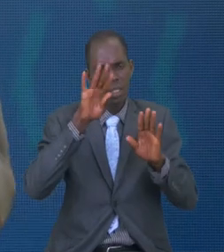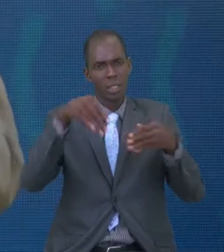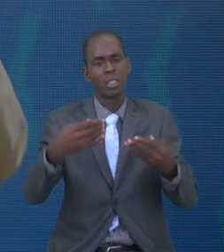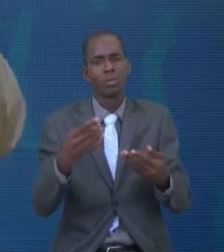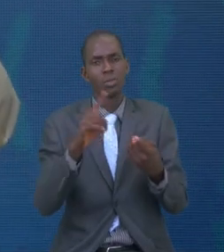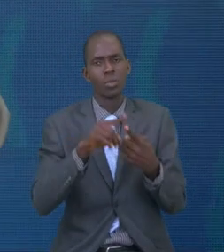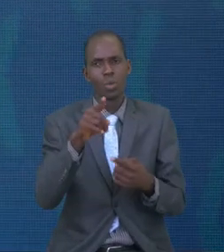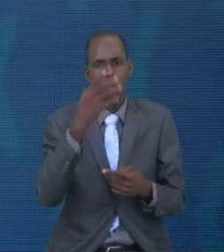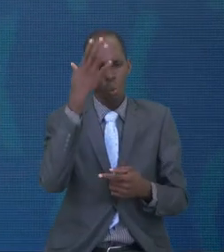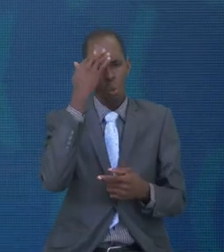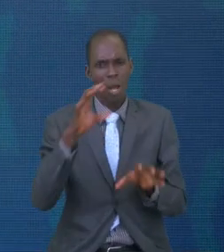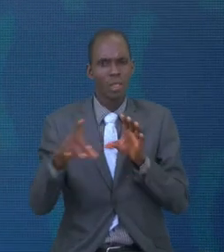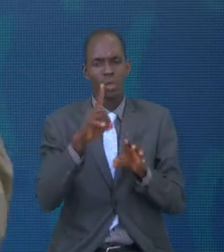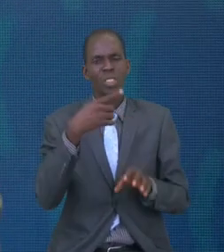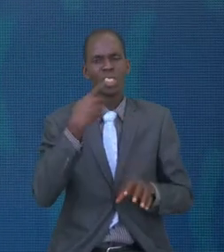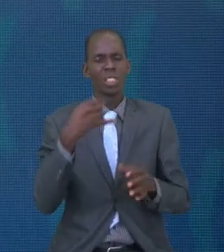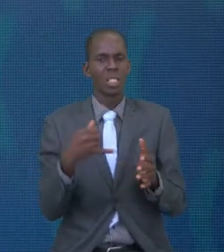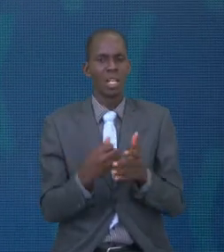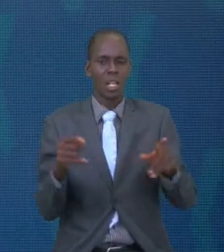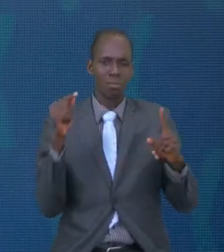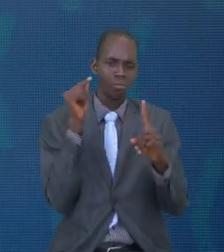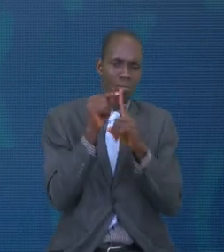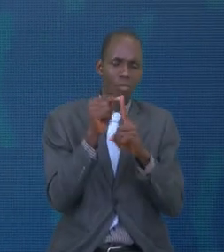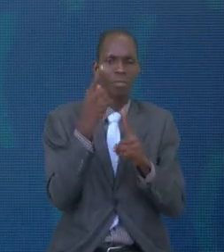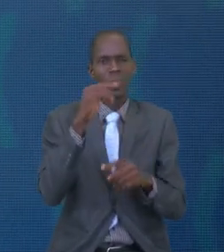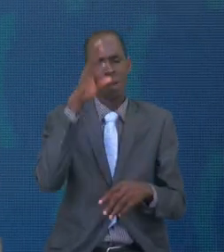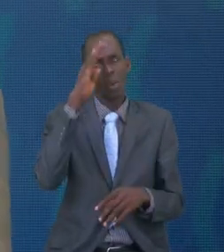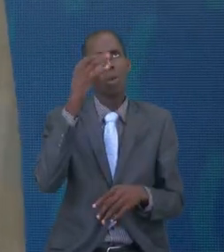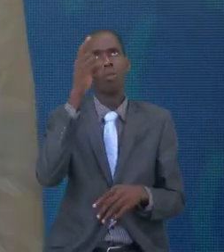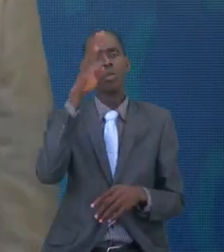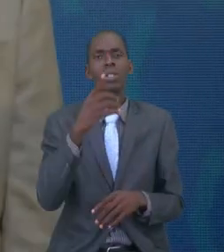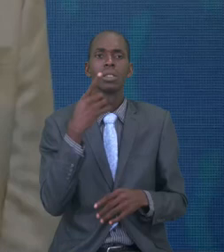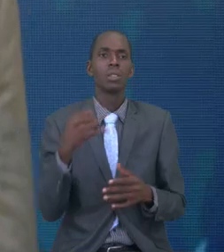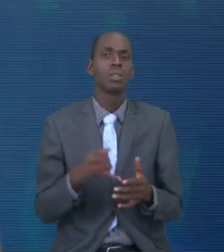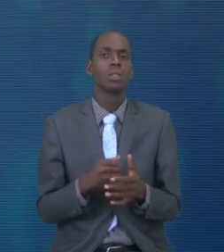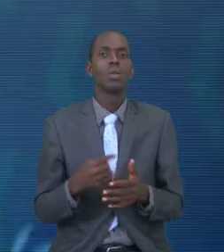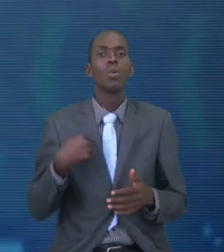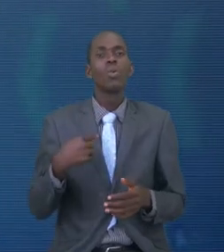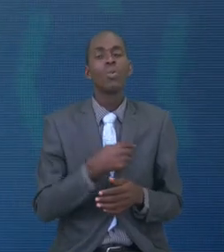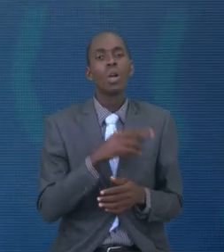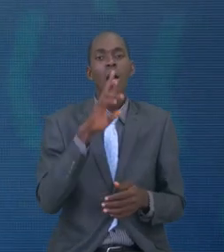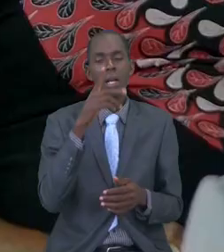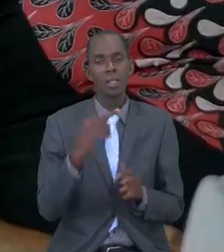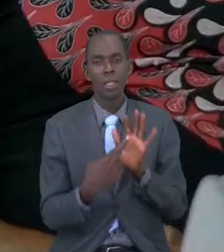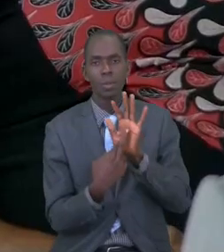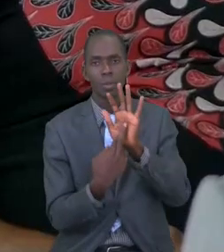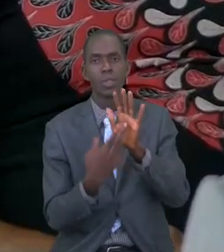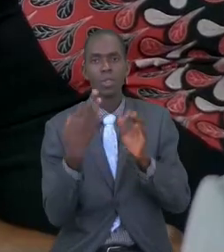it exactly as the man of God has said? We are the ambassadors of